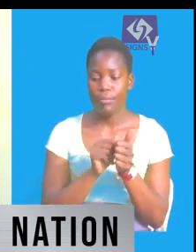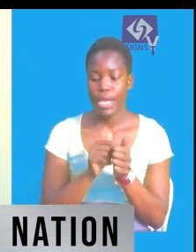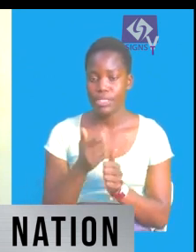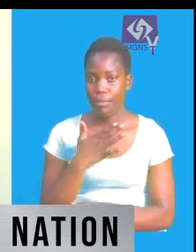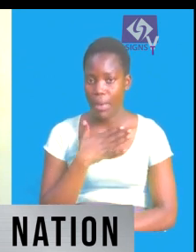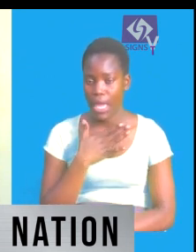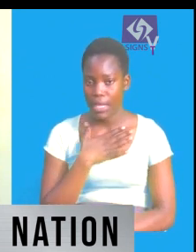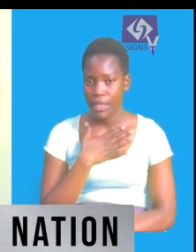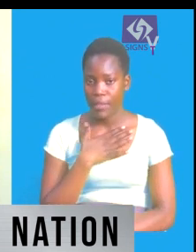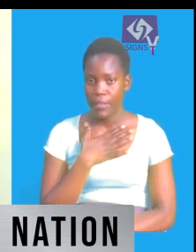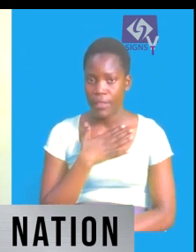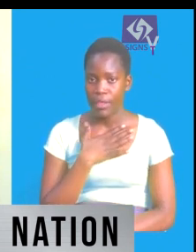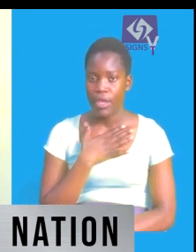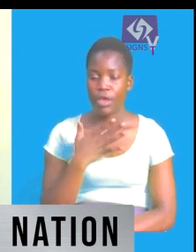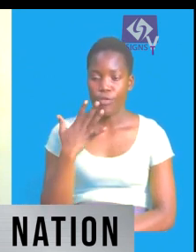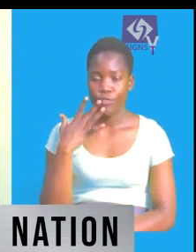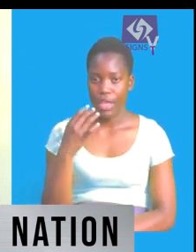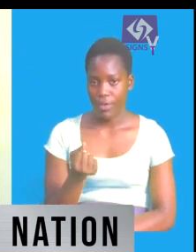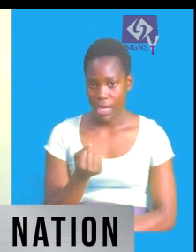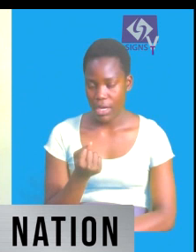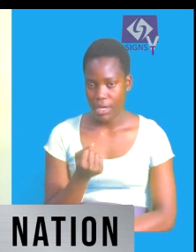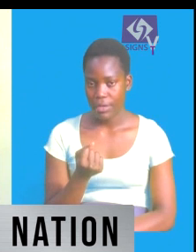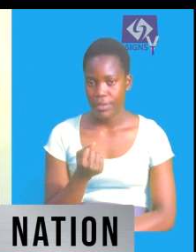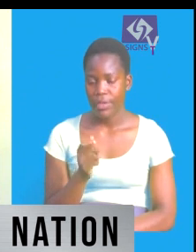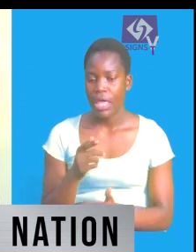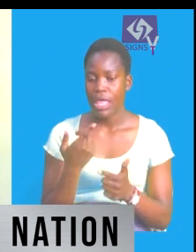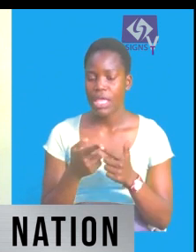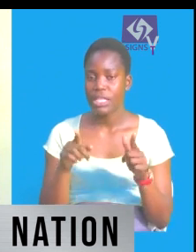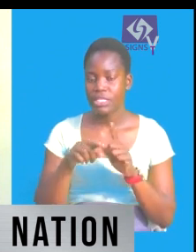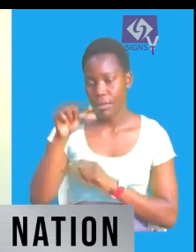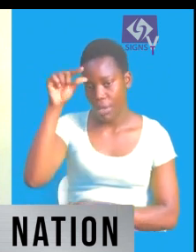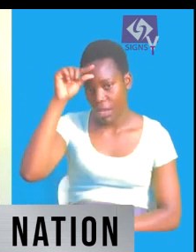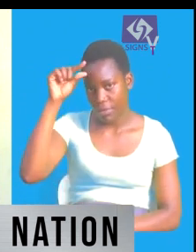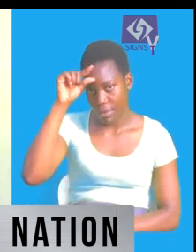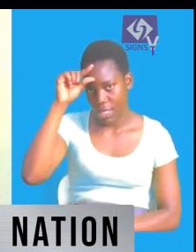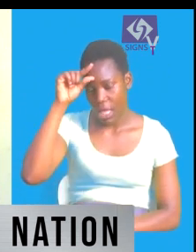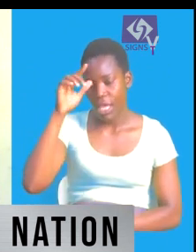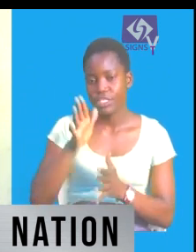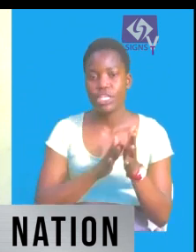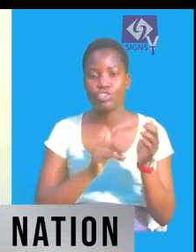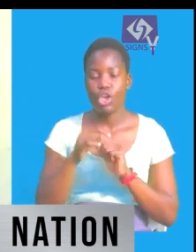to subsidize my maize to 500. The same government is killing the farmer.